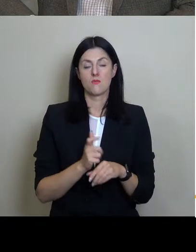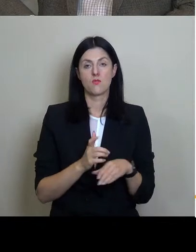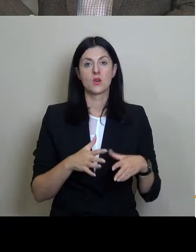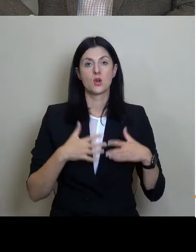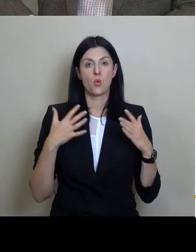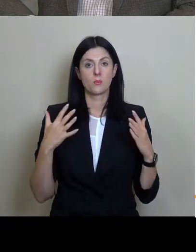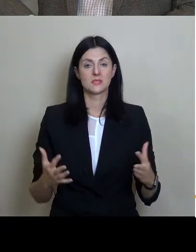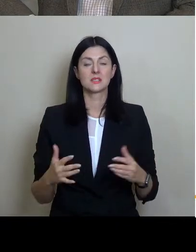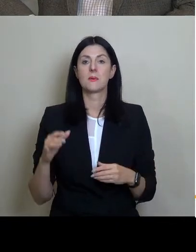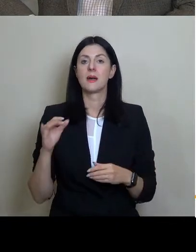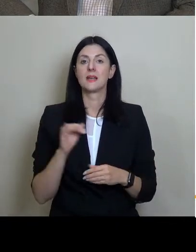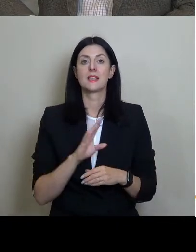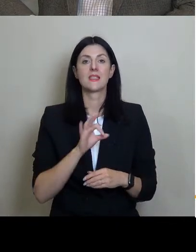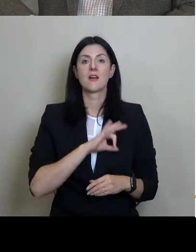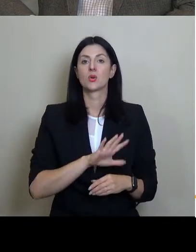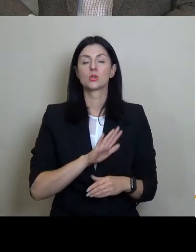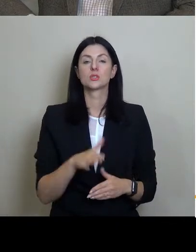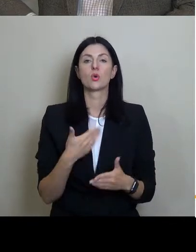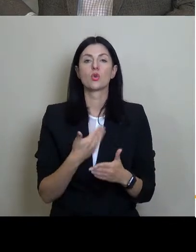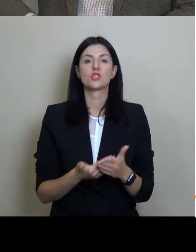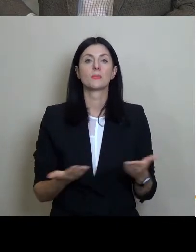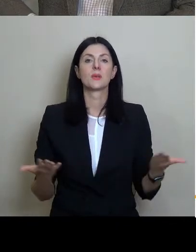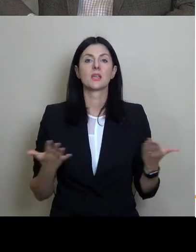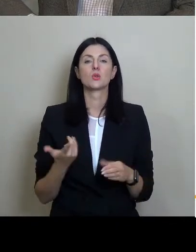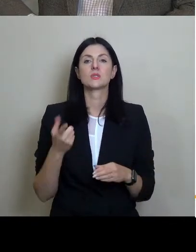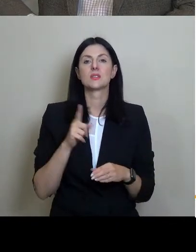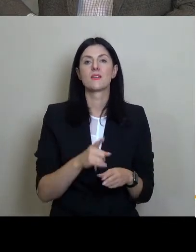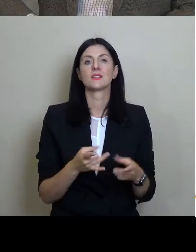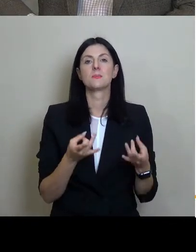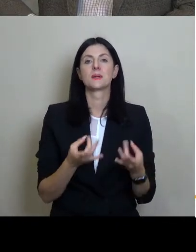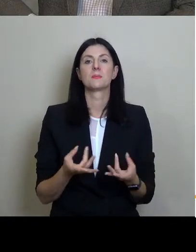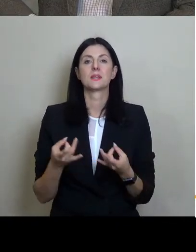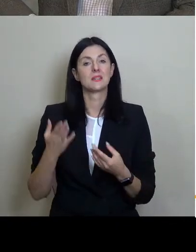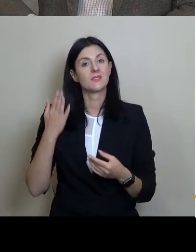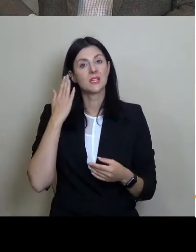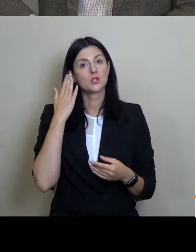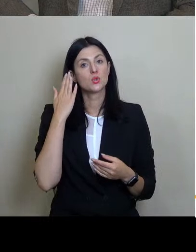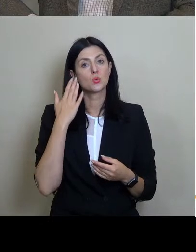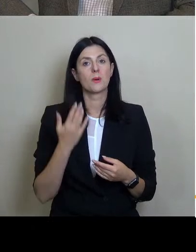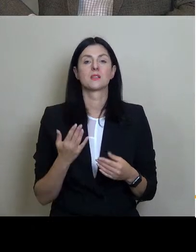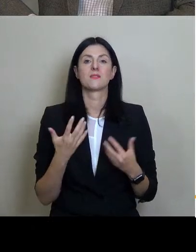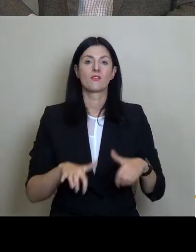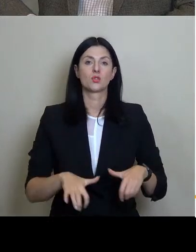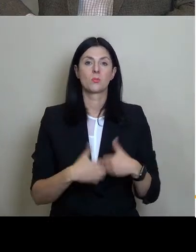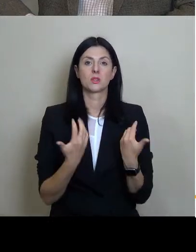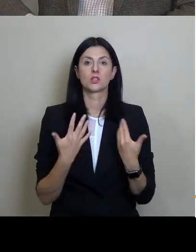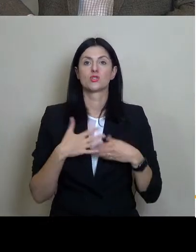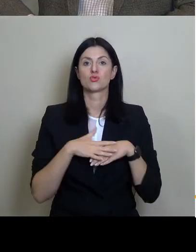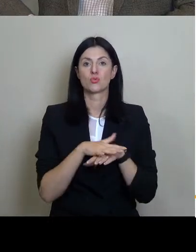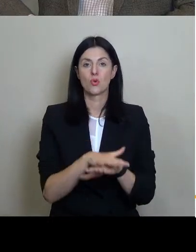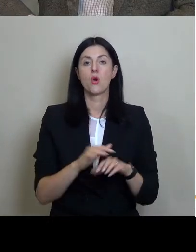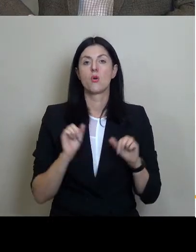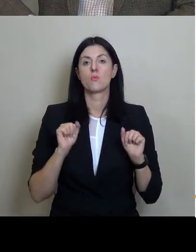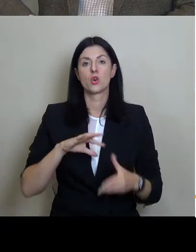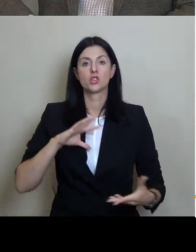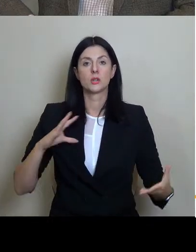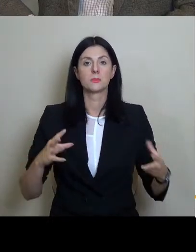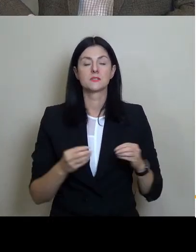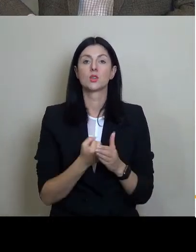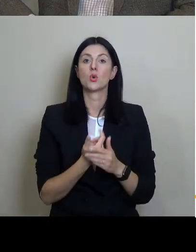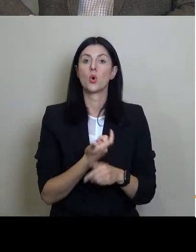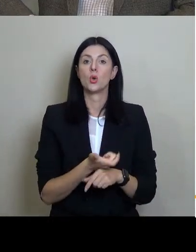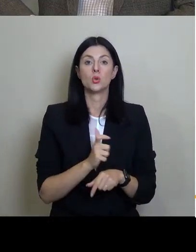are going to be very bulky, and failure to use even primitive tools of automatic